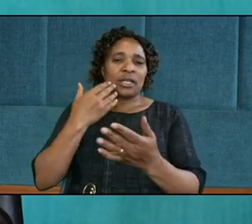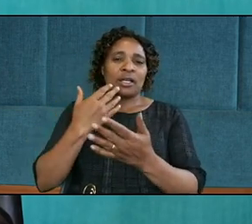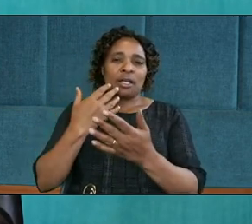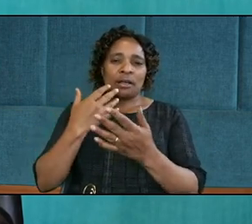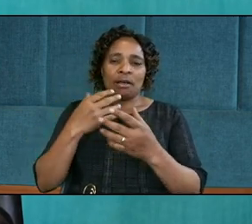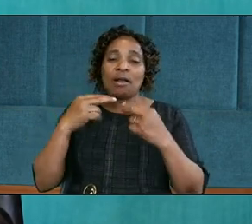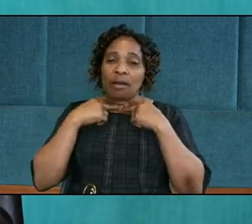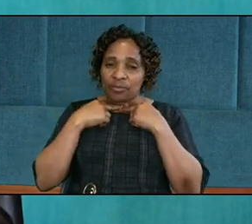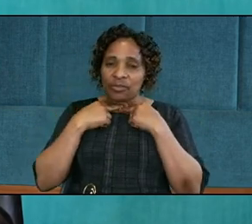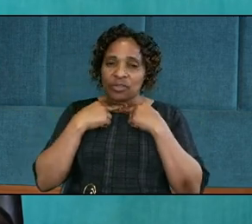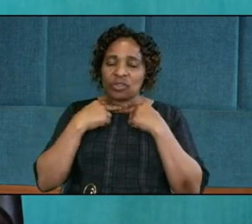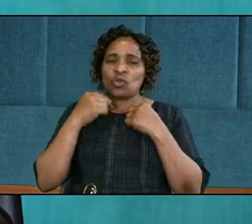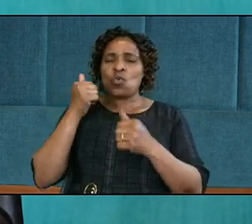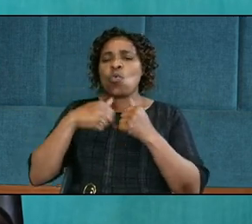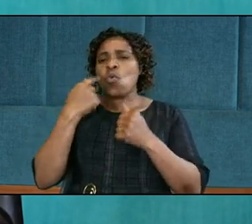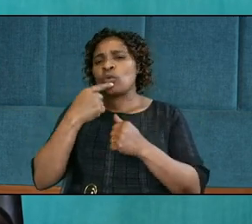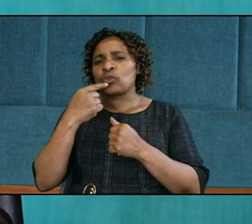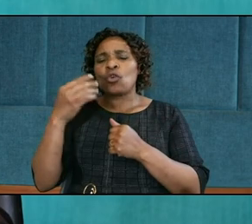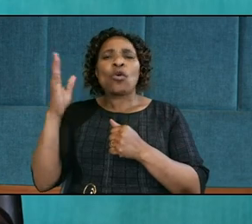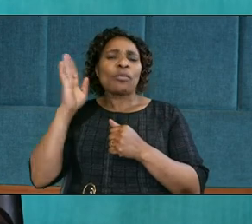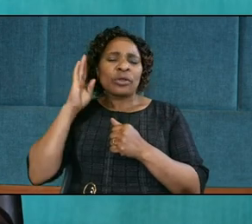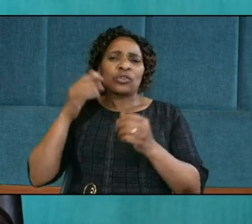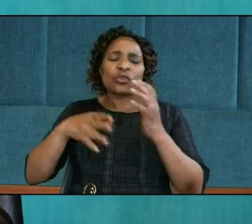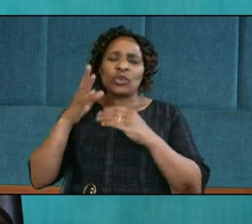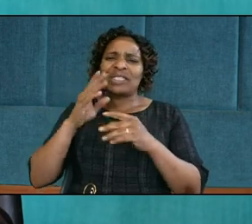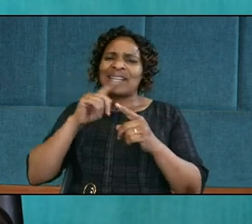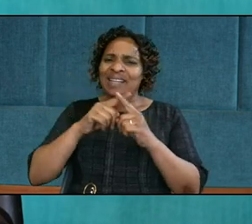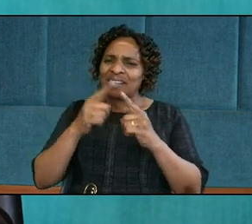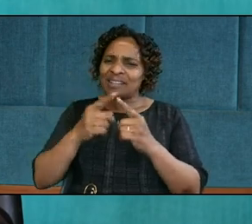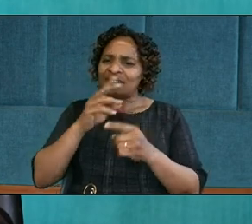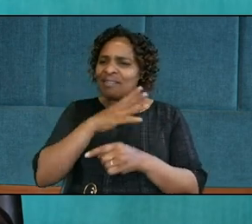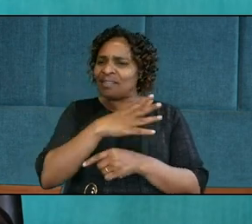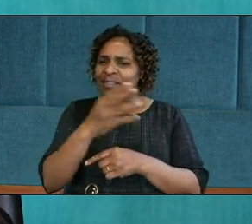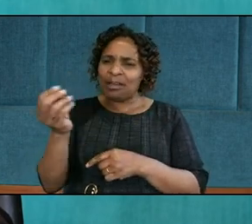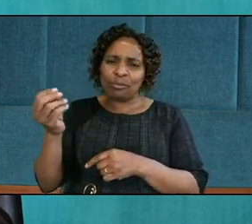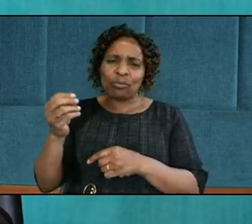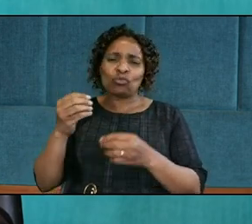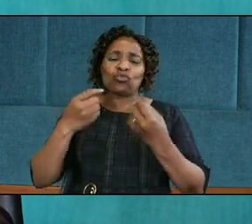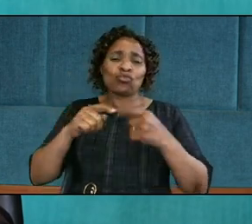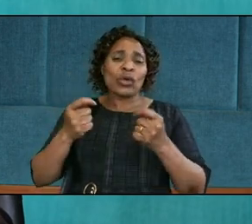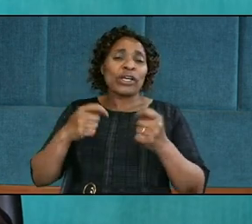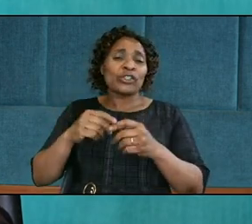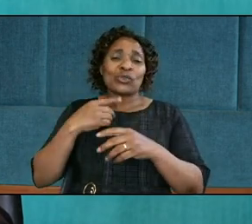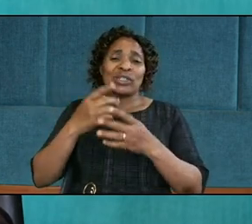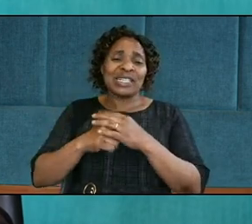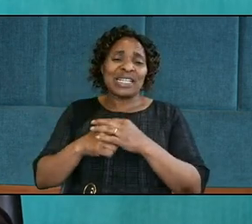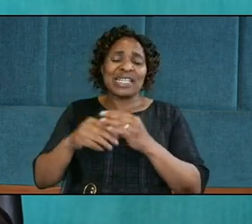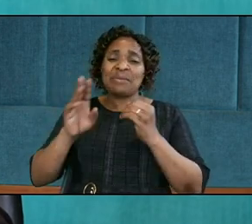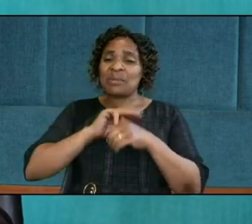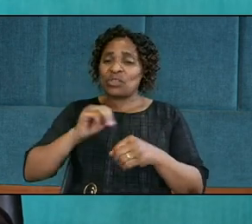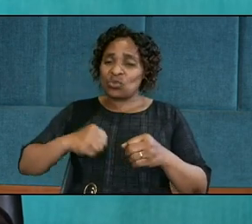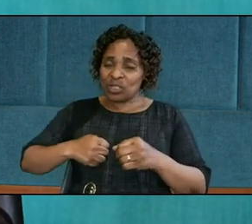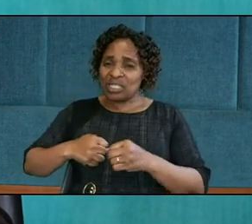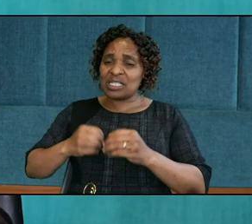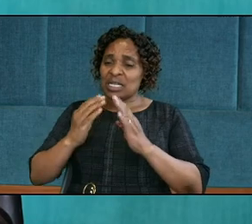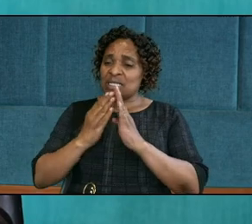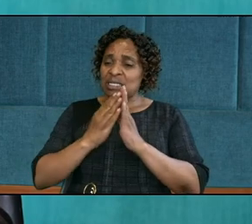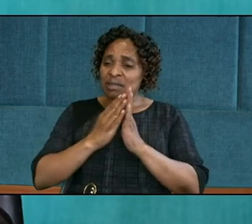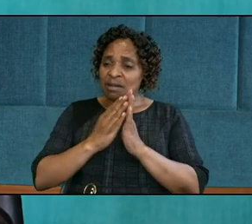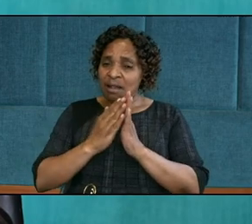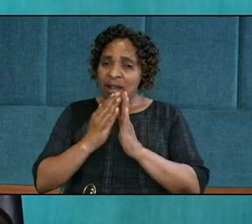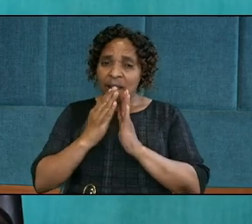to Christ, that's just them trying to say that their ministry is entirely aligned with Christ,